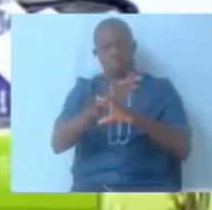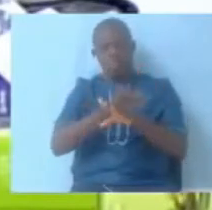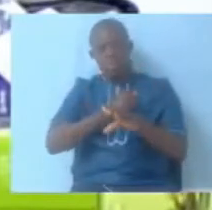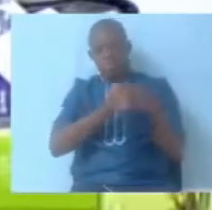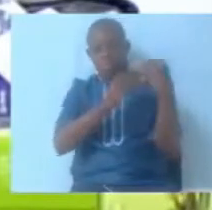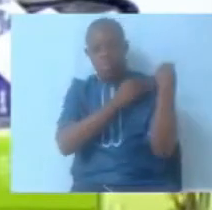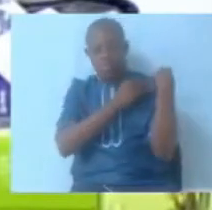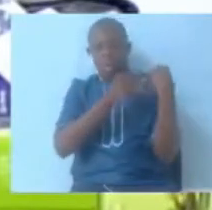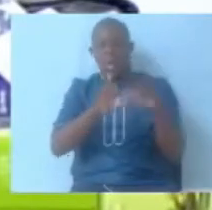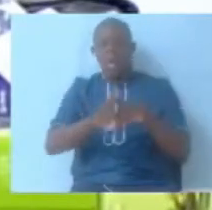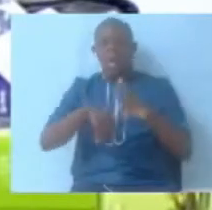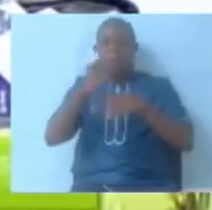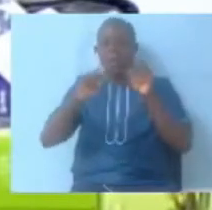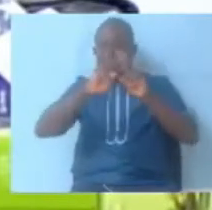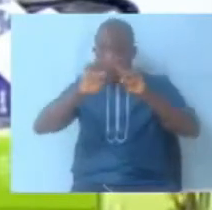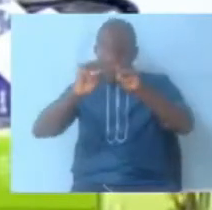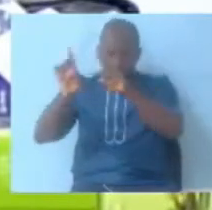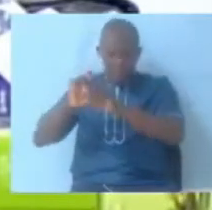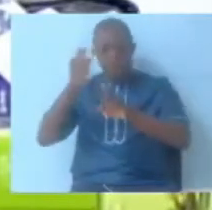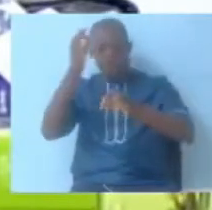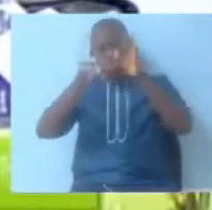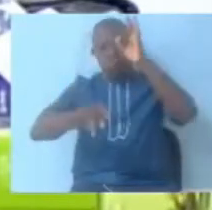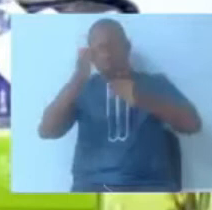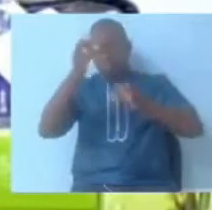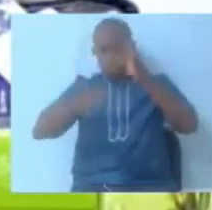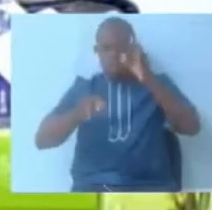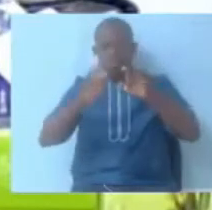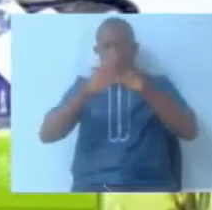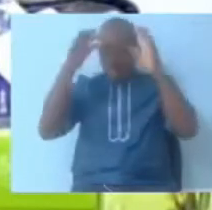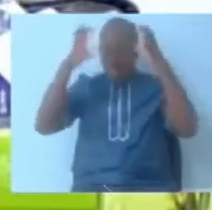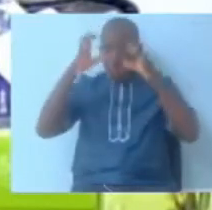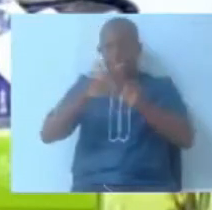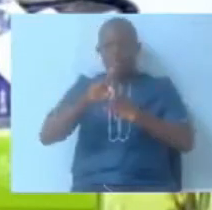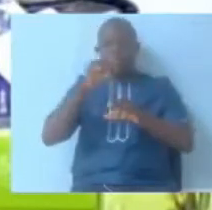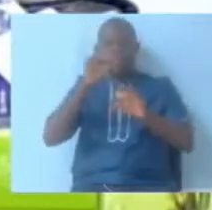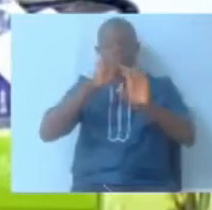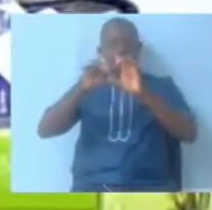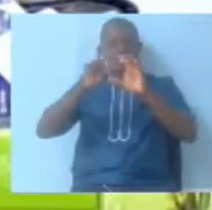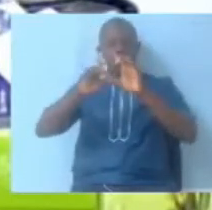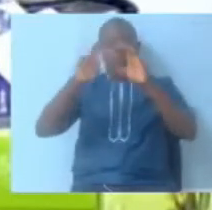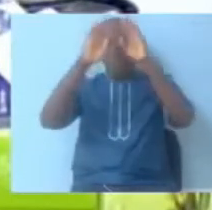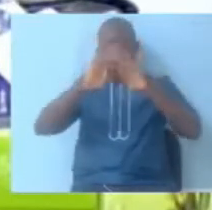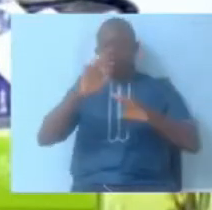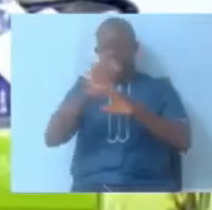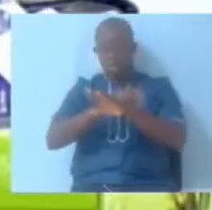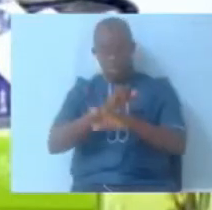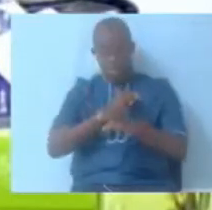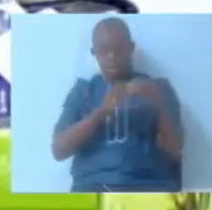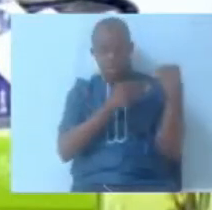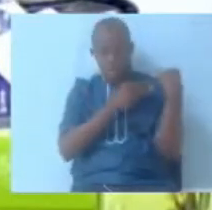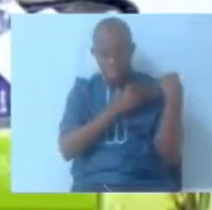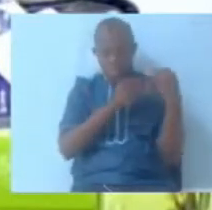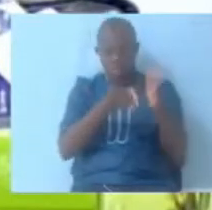case files that Onya was handling at the material time. Bitu watembo inata Onya force to saundi kabondi Banjul kasamba Kanifing kiti